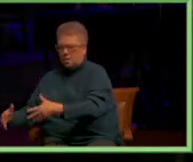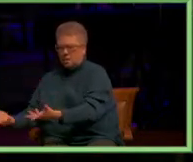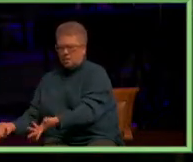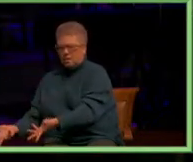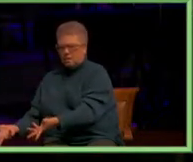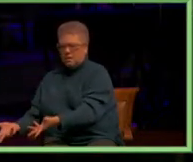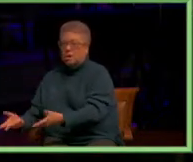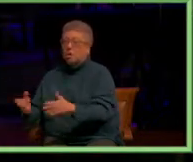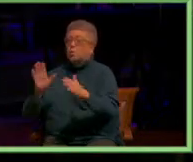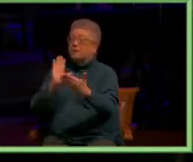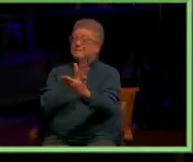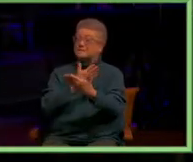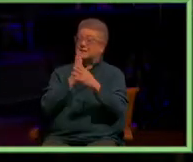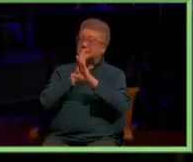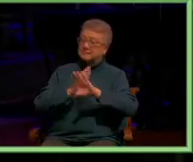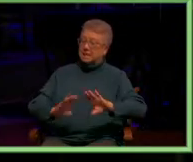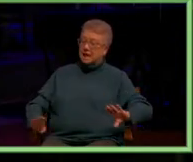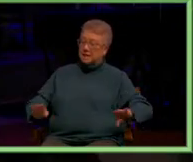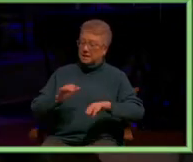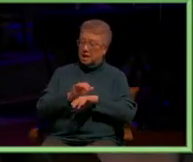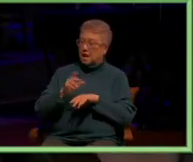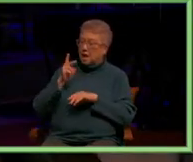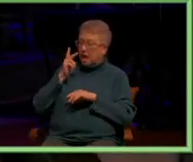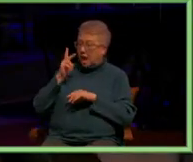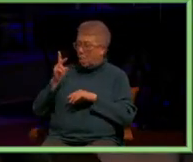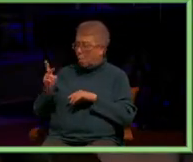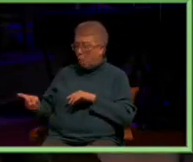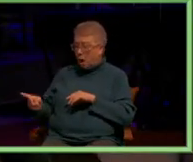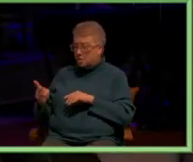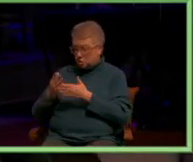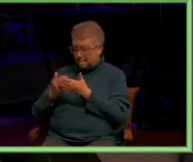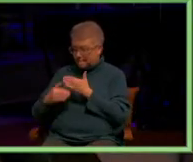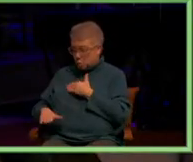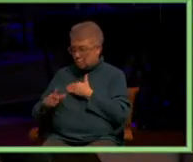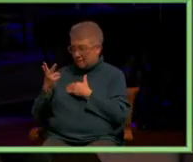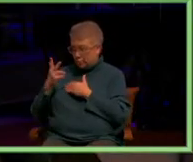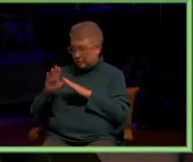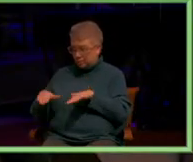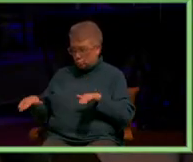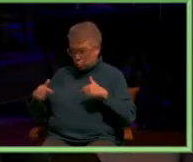I've been able to witness the birth of three children. There ain't nothing silent about that room.